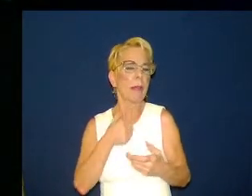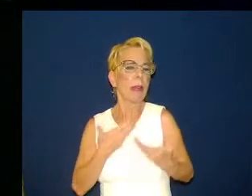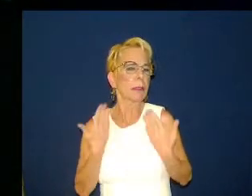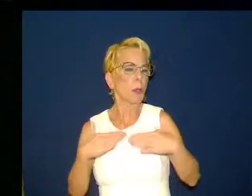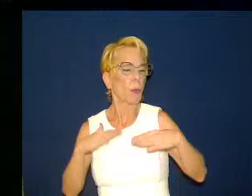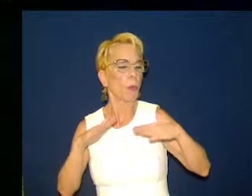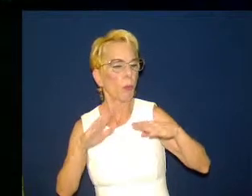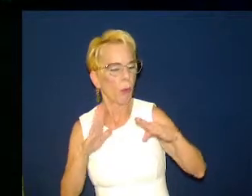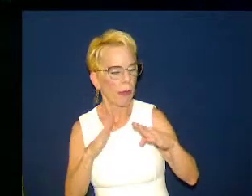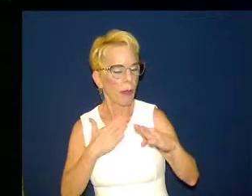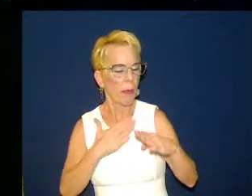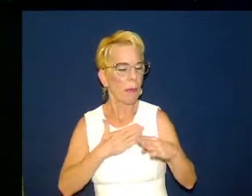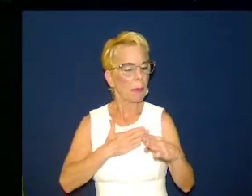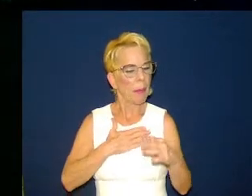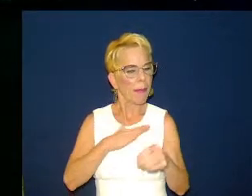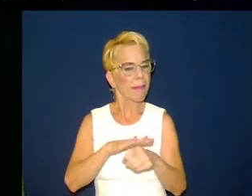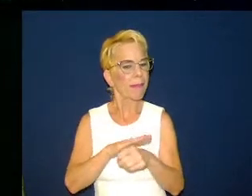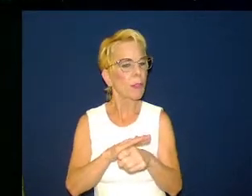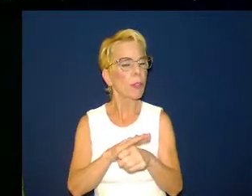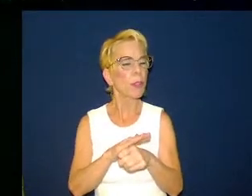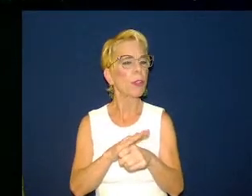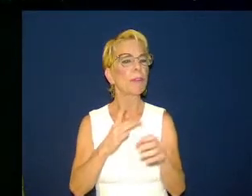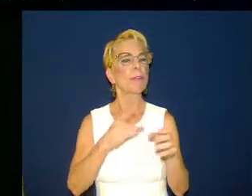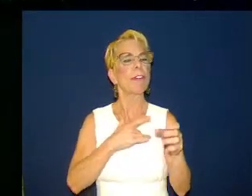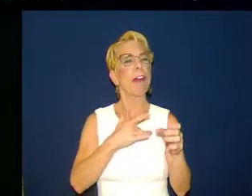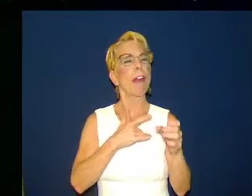And if that's you, God has grace for you today.